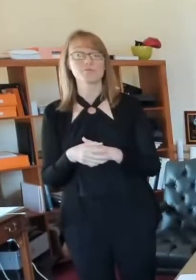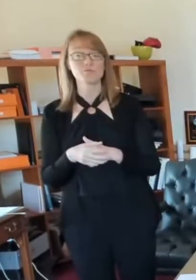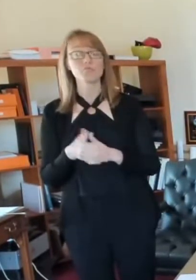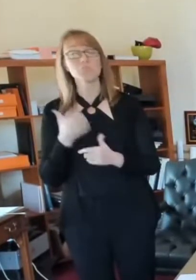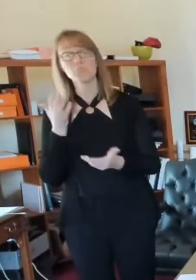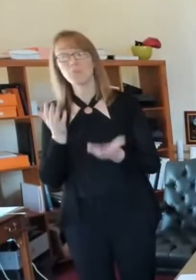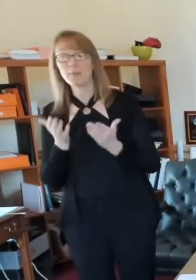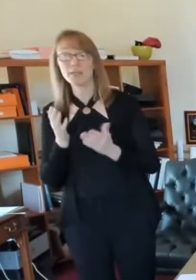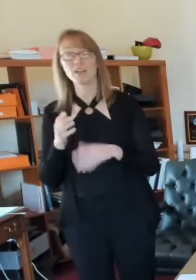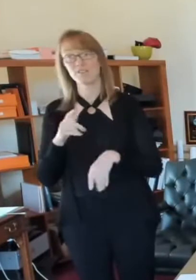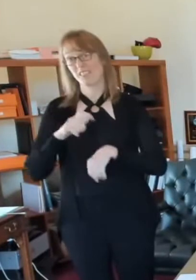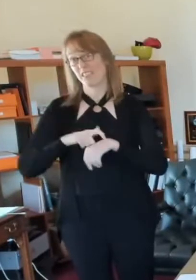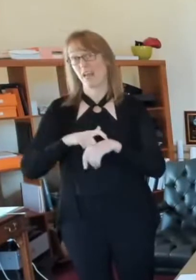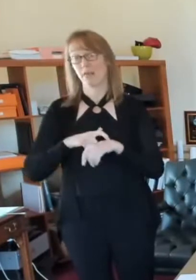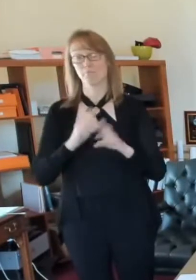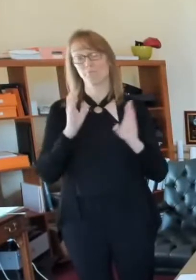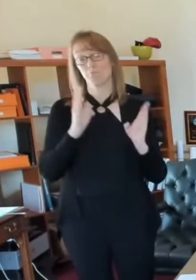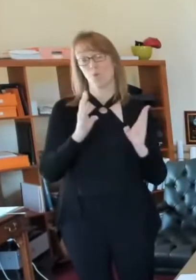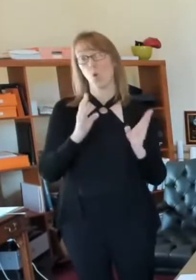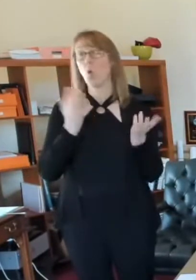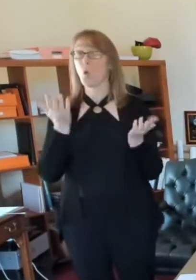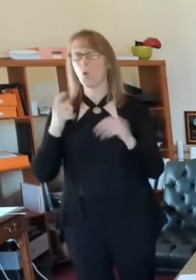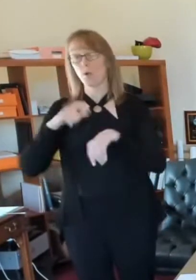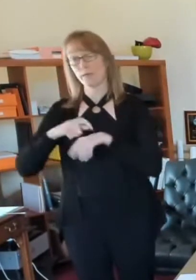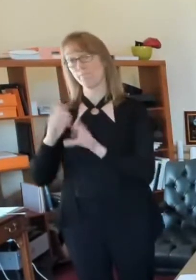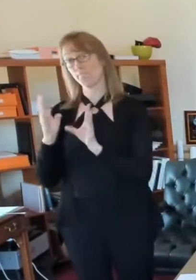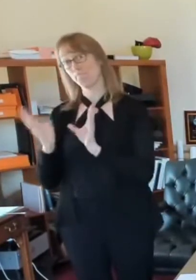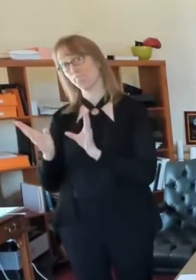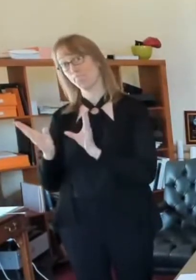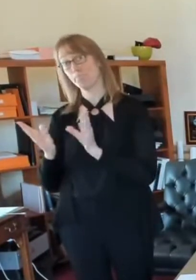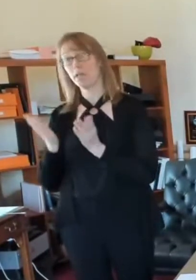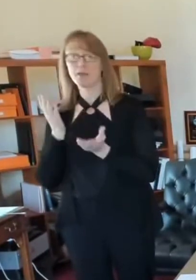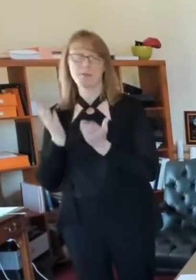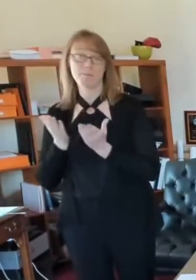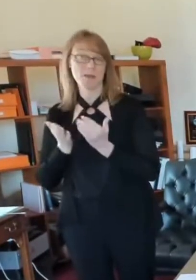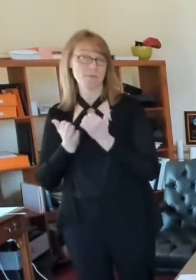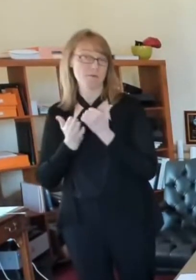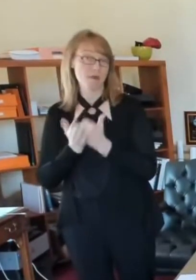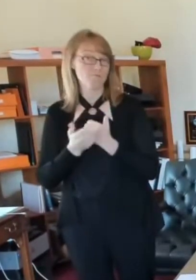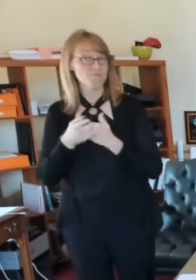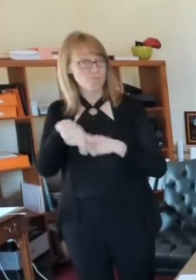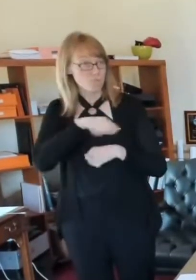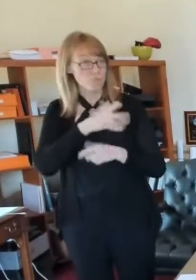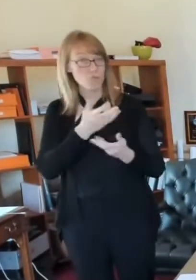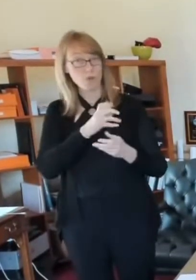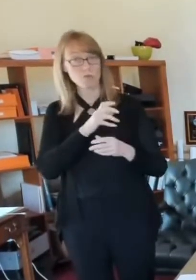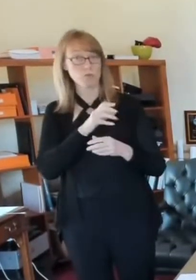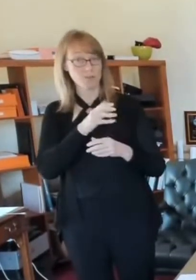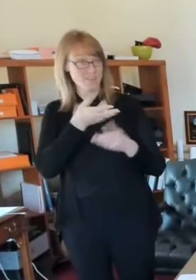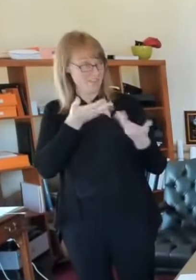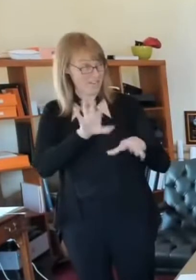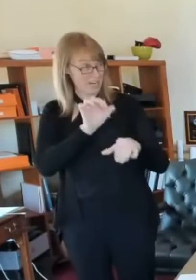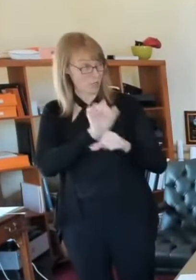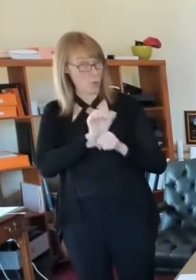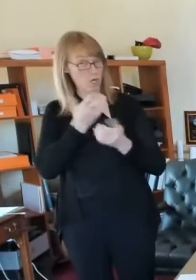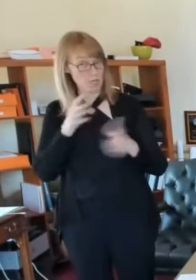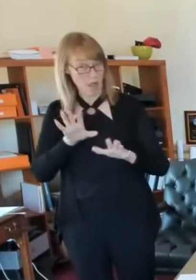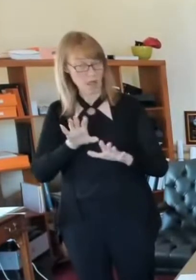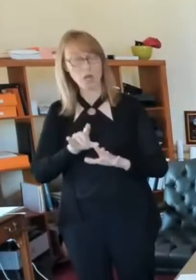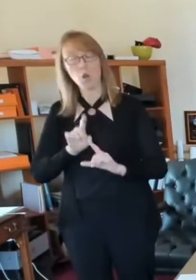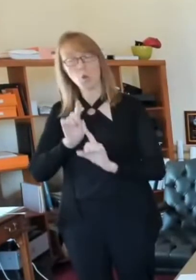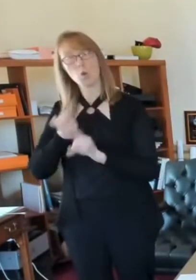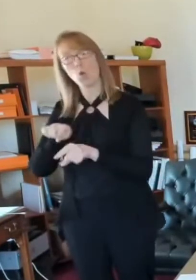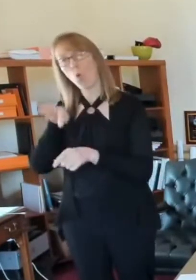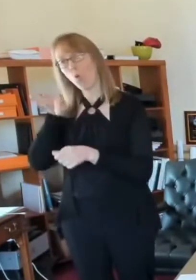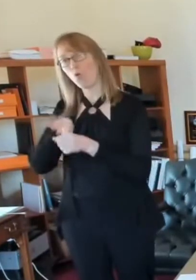some of you who may want to go after work on Wednesday or Thursday. That is